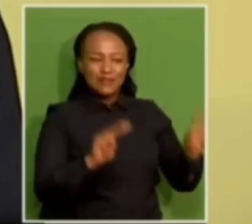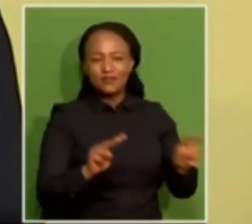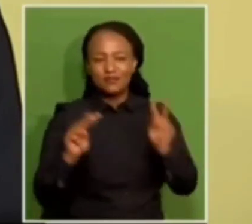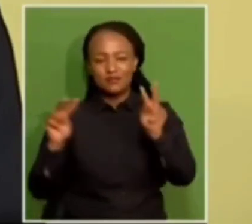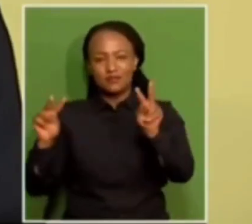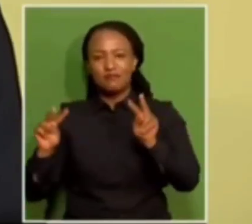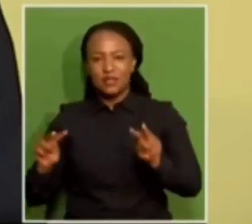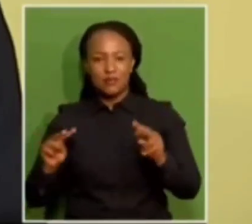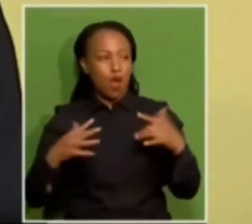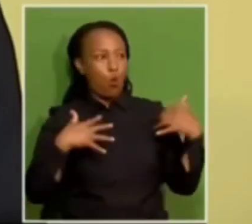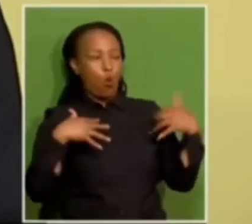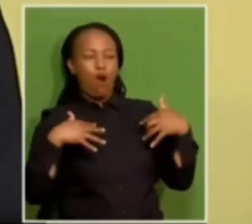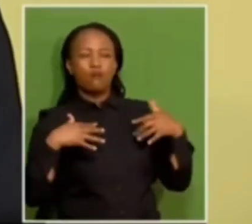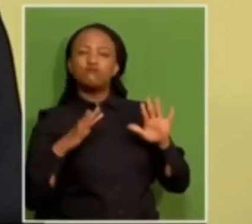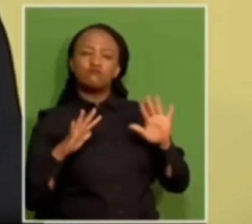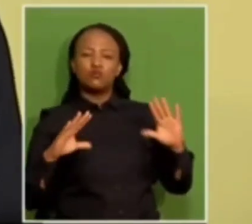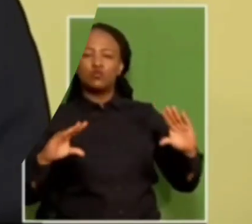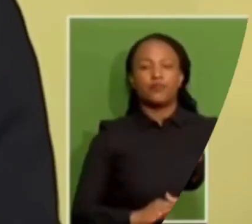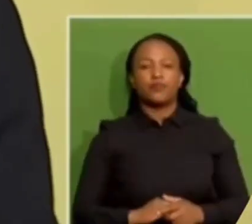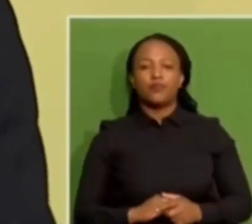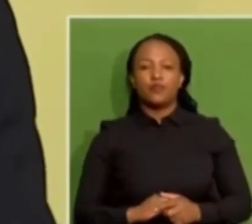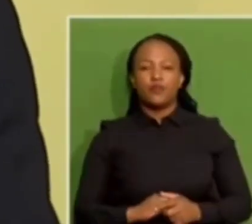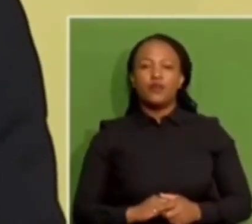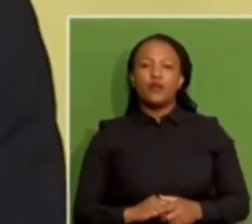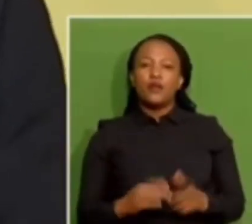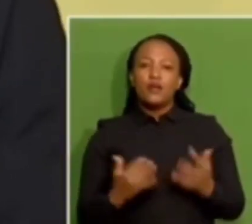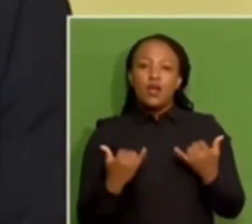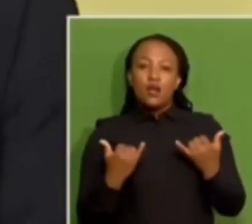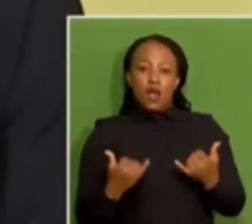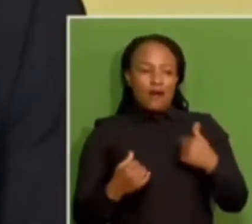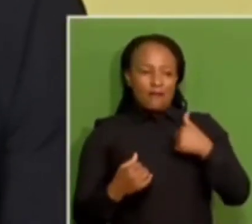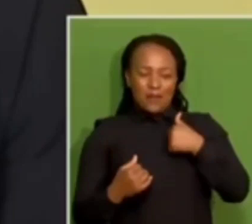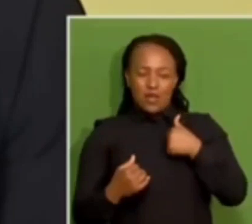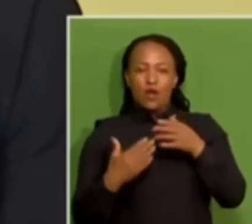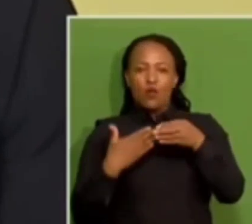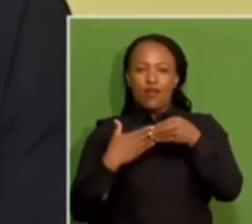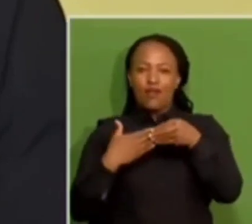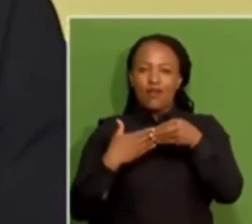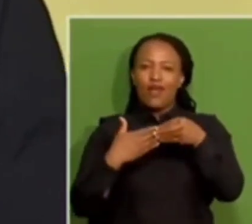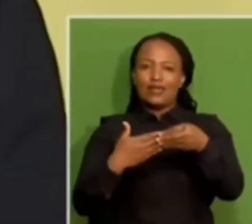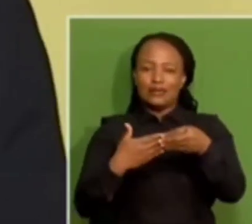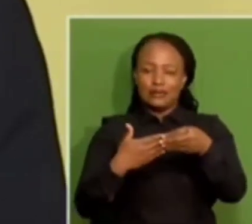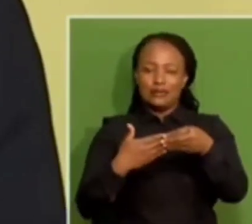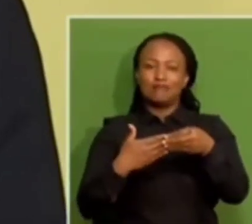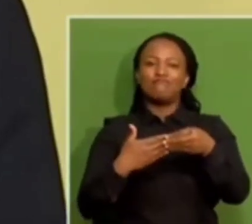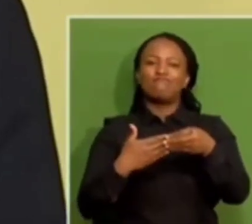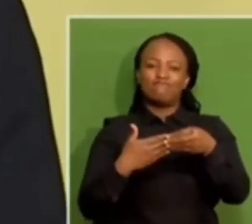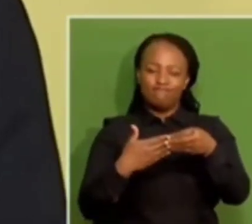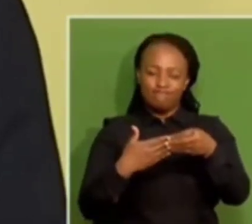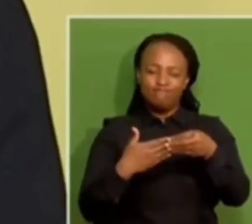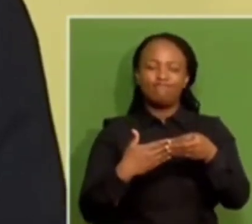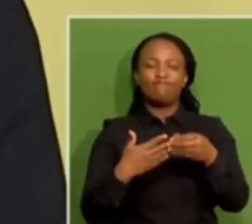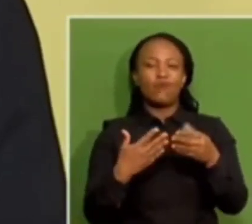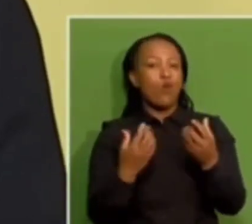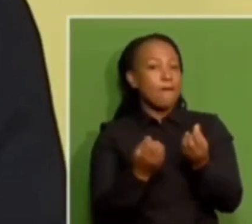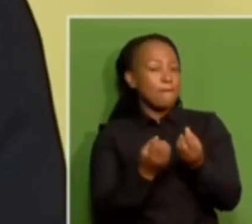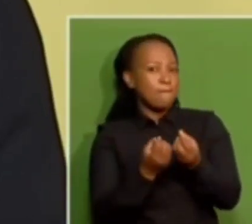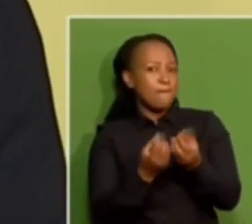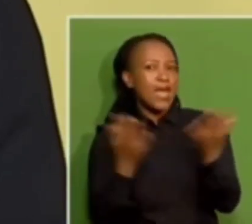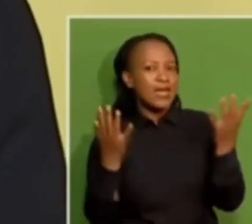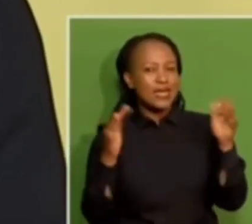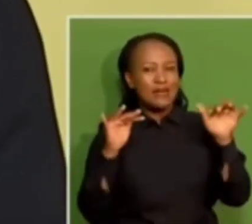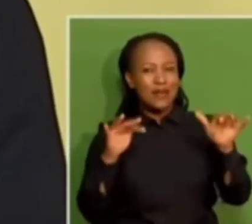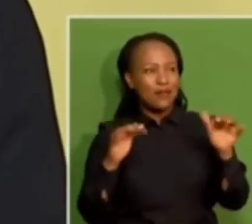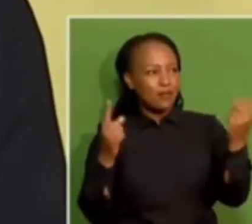is peace and stability in their countries the administration that I have the honor to lead has been devoted